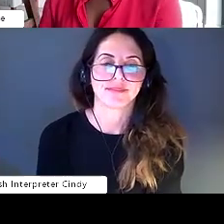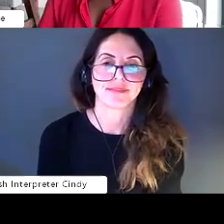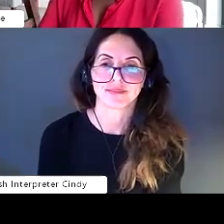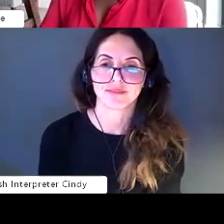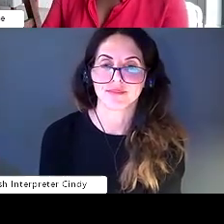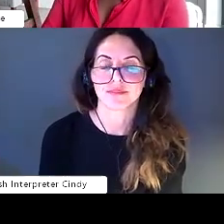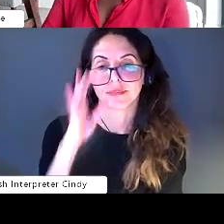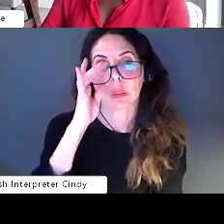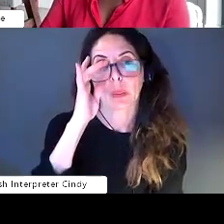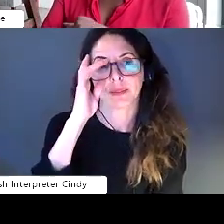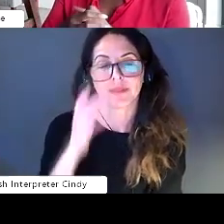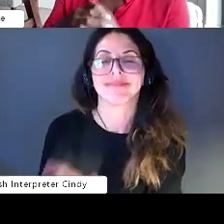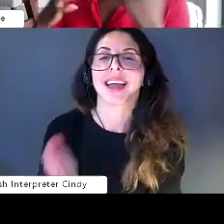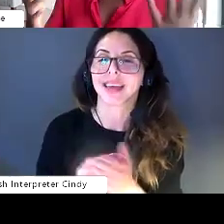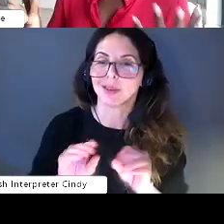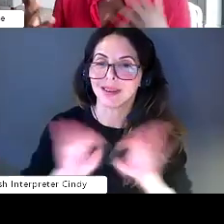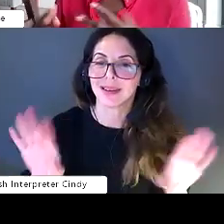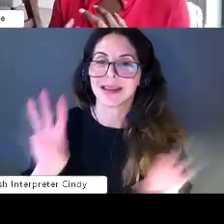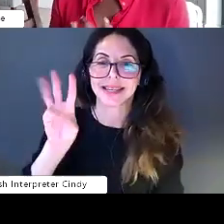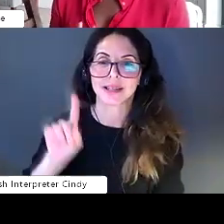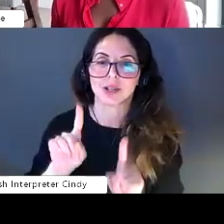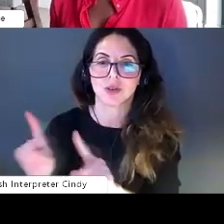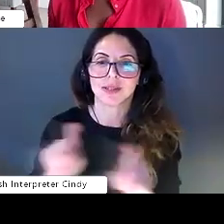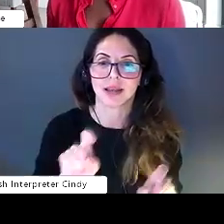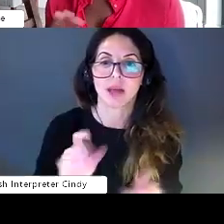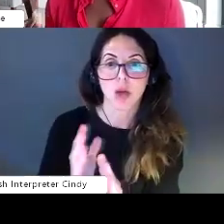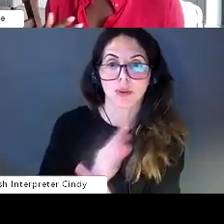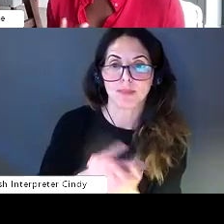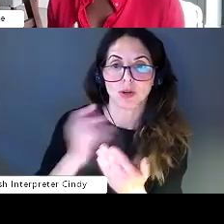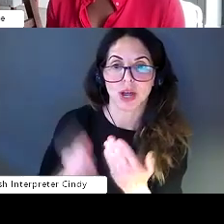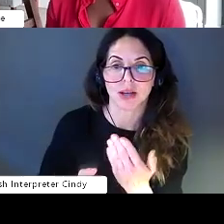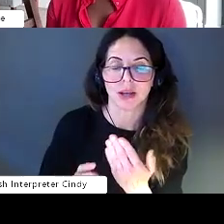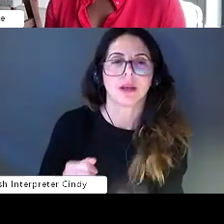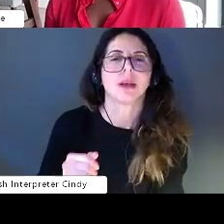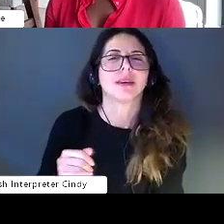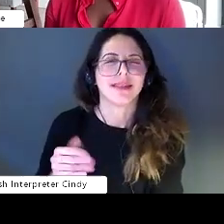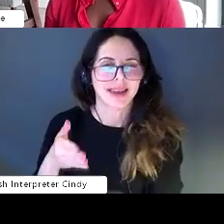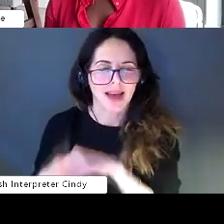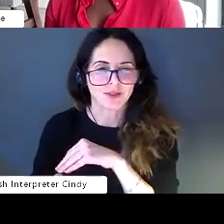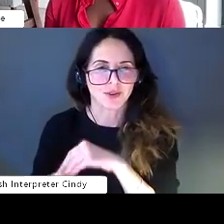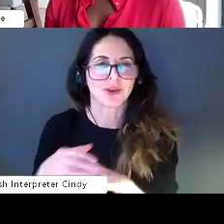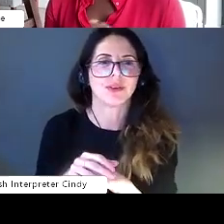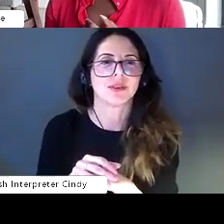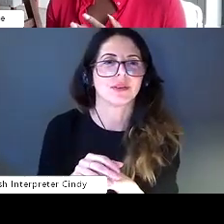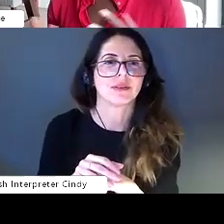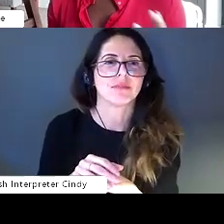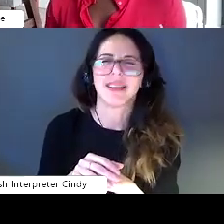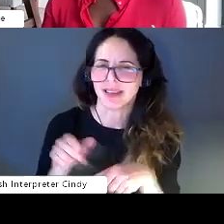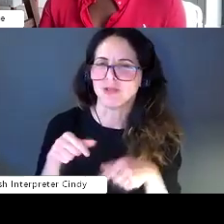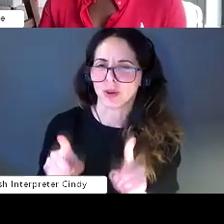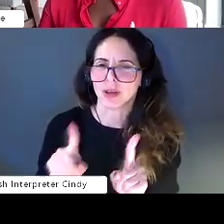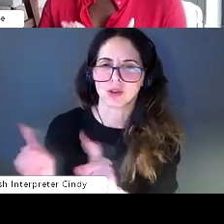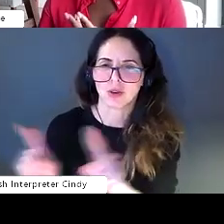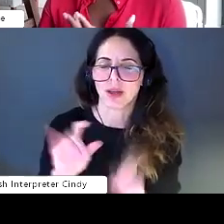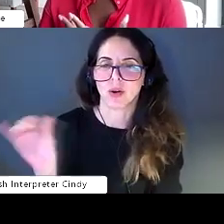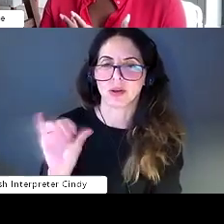As mentioned, we had 6 surveys, and so we had a pre and a post survey, and then 4 interim surveys. And during the